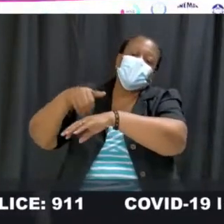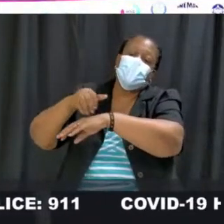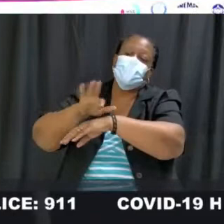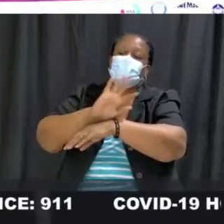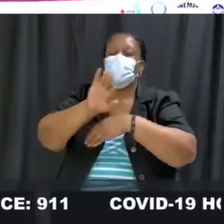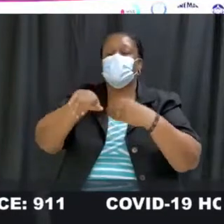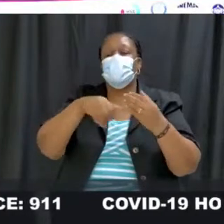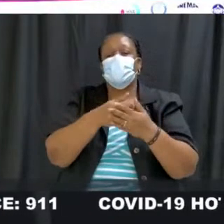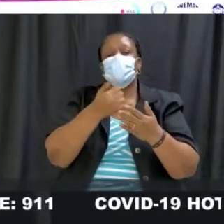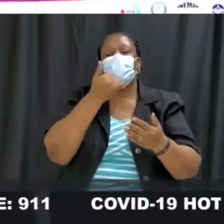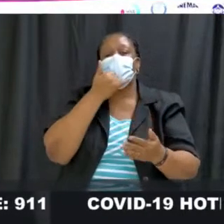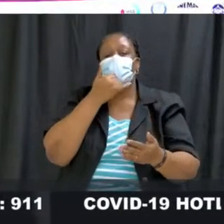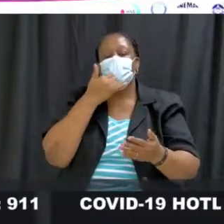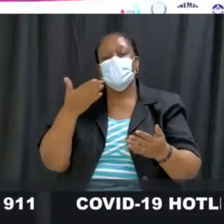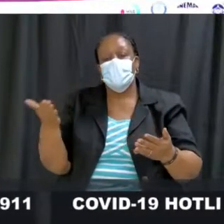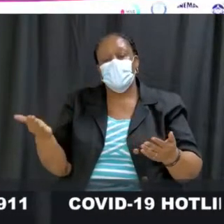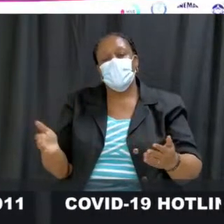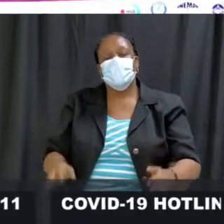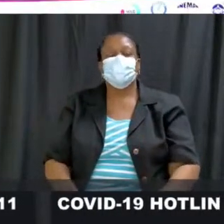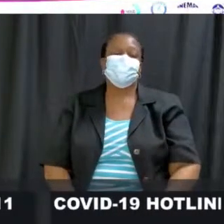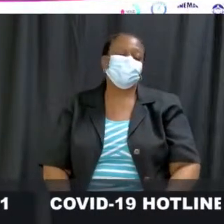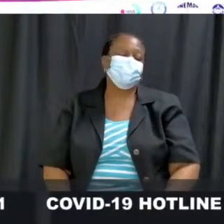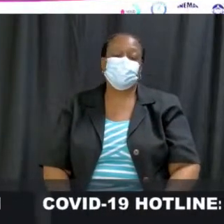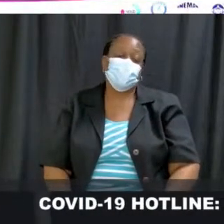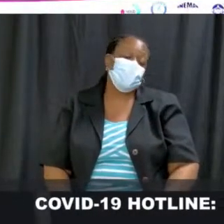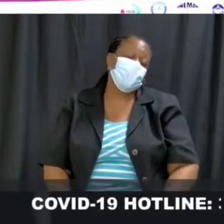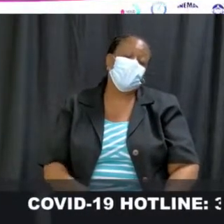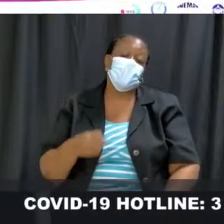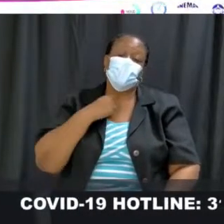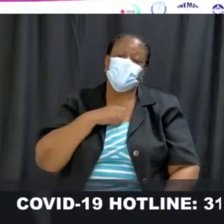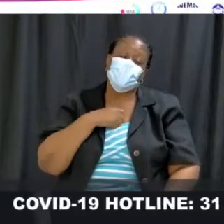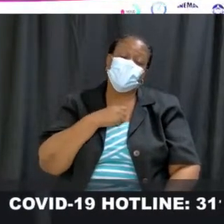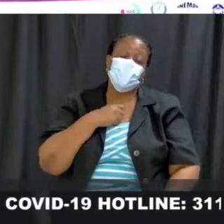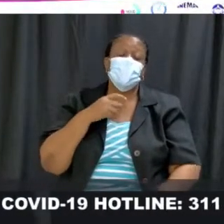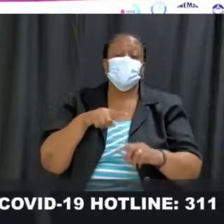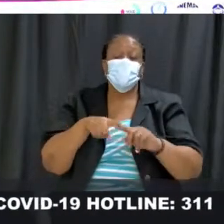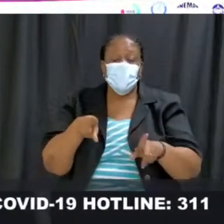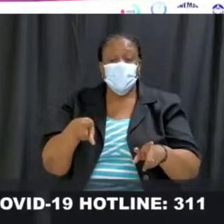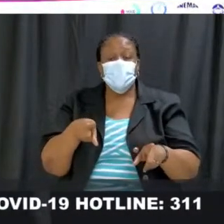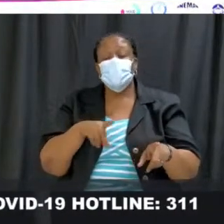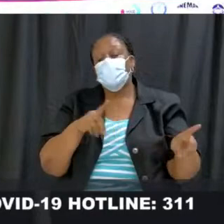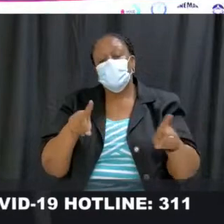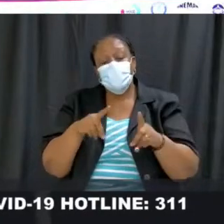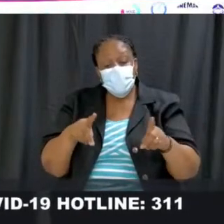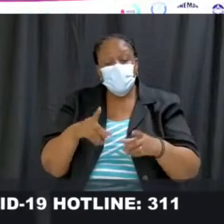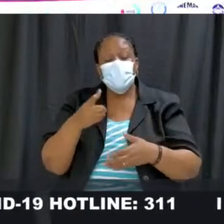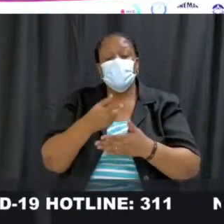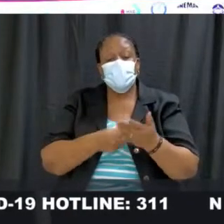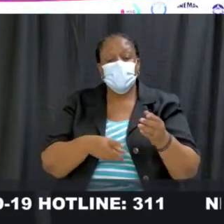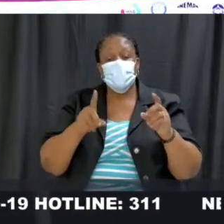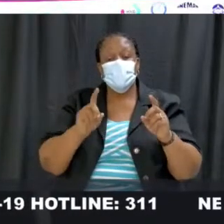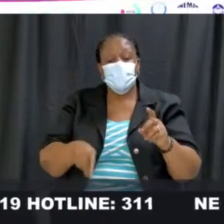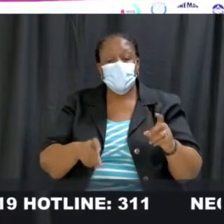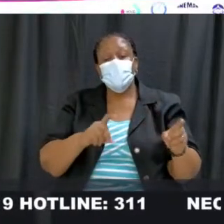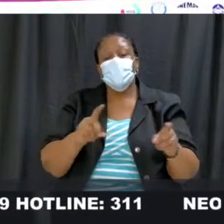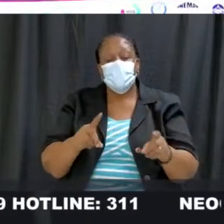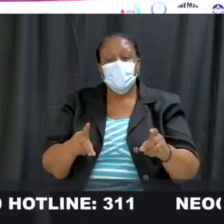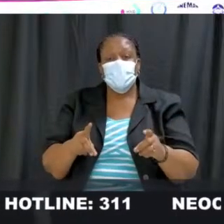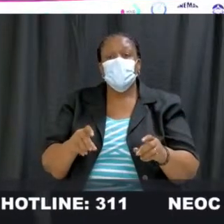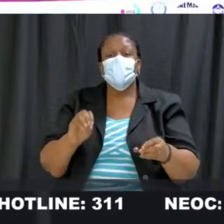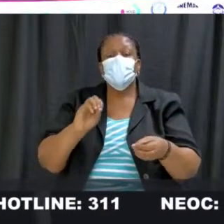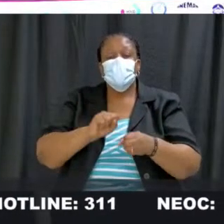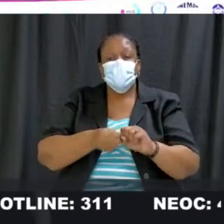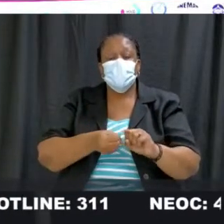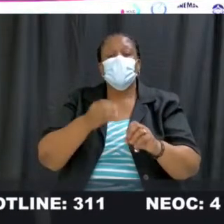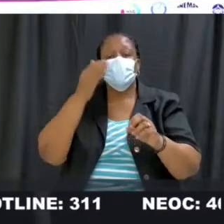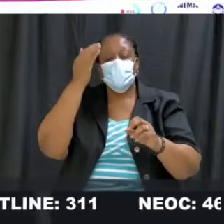And it's unfortunate, but we will do what we have to do to keep you up to date